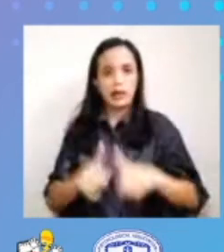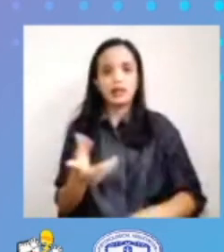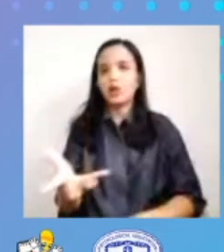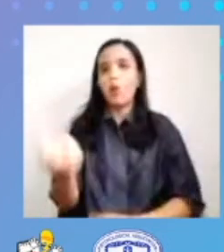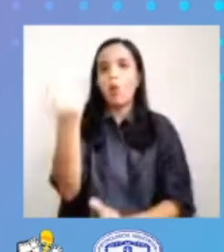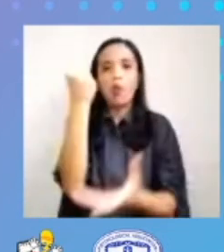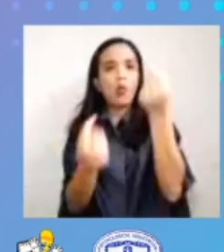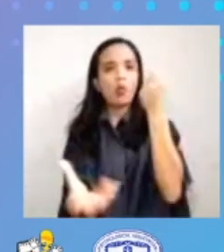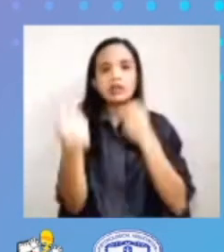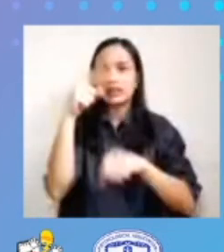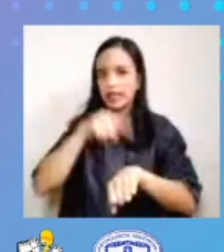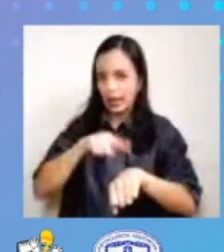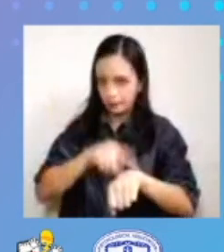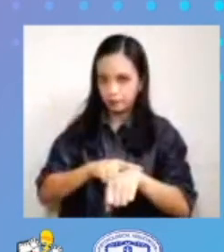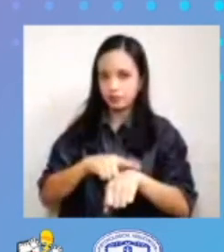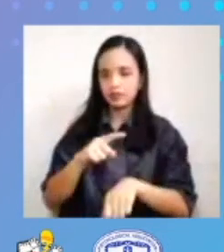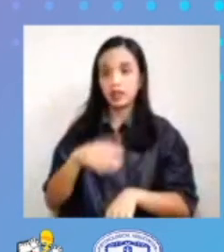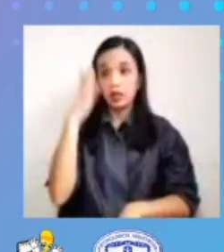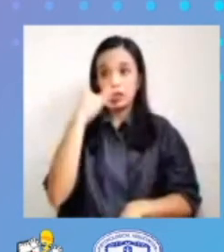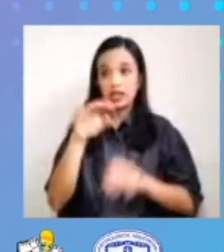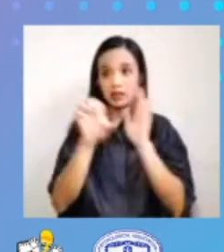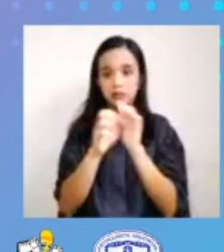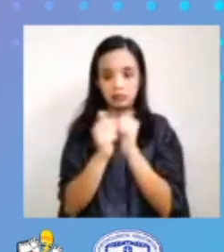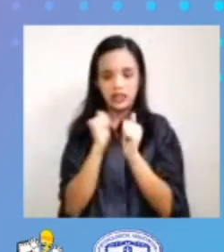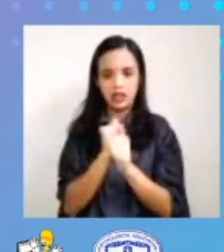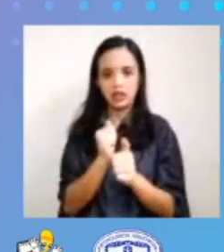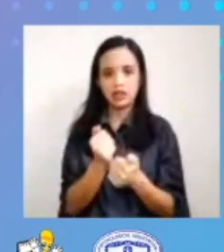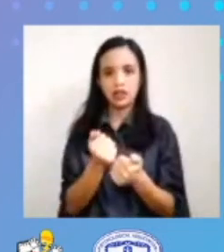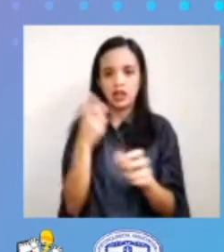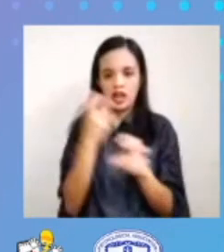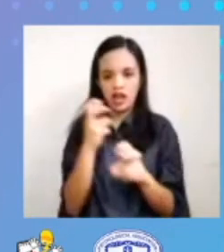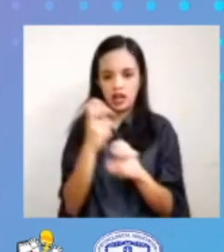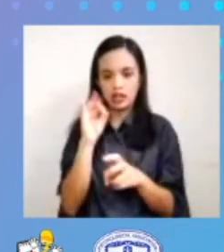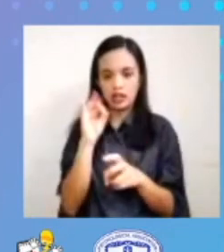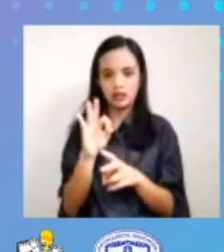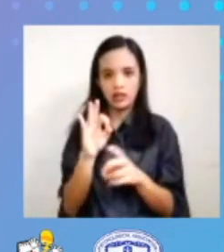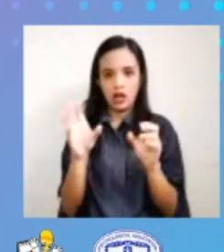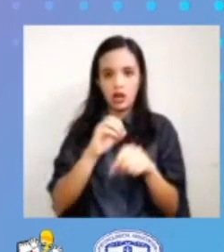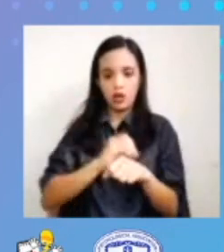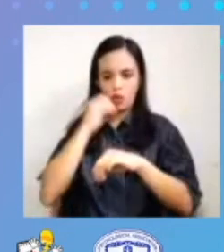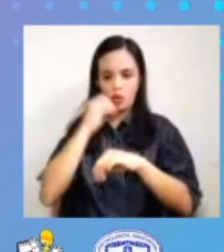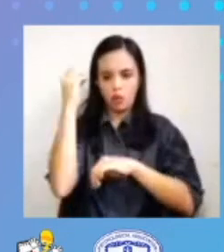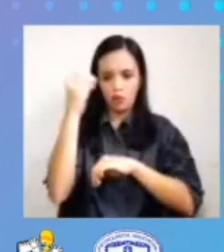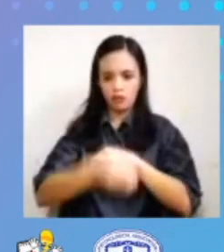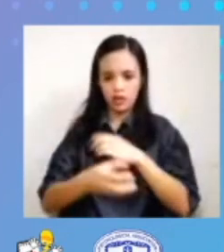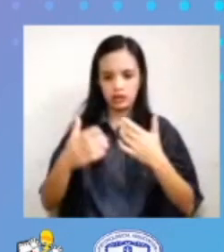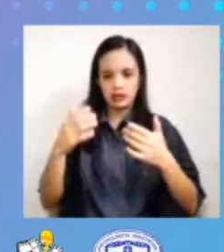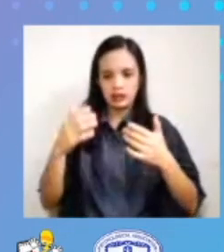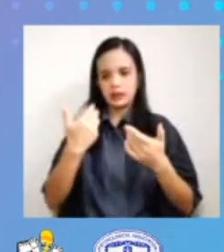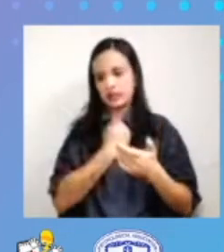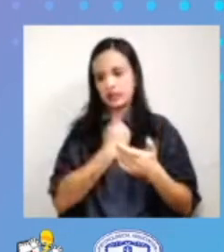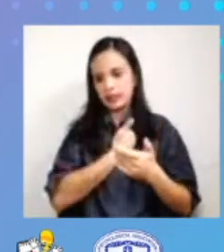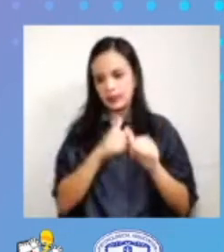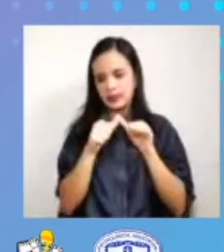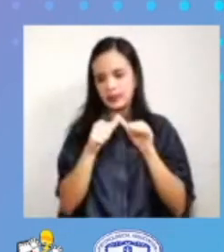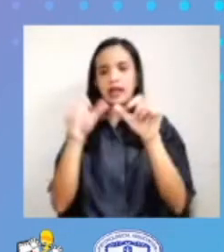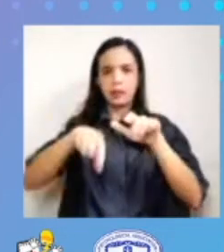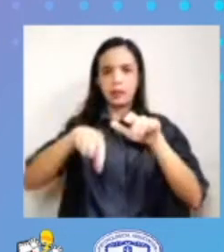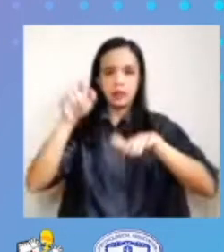to 10 push-ups to 25 push-ups. But of course, when you do these challenges, you always have to look at the form and not just